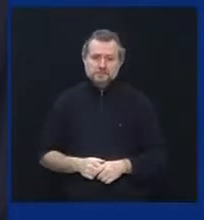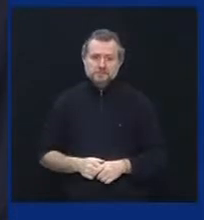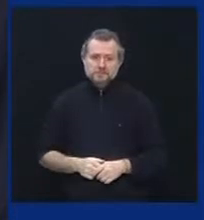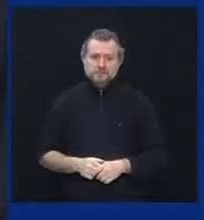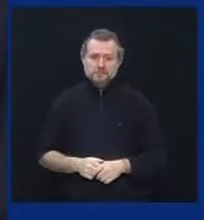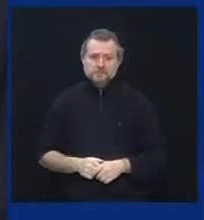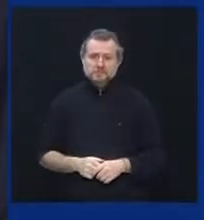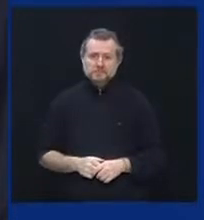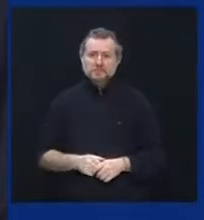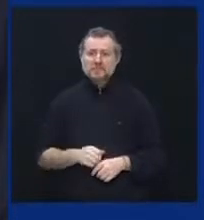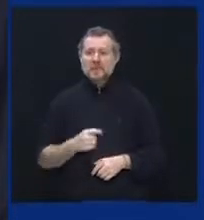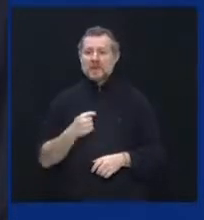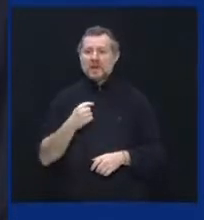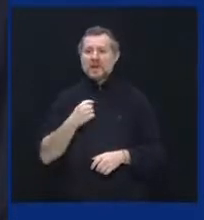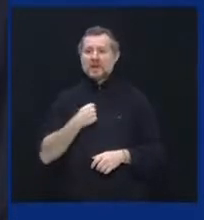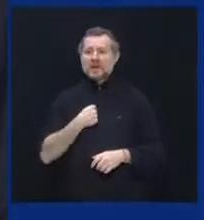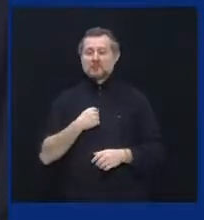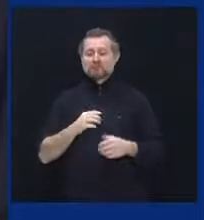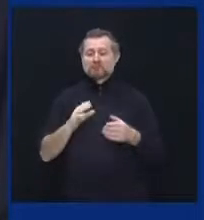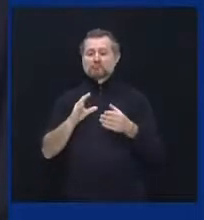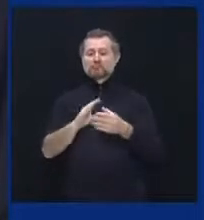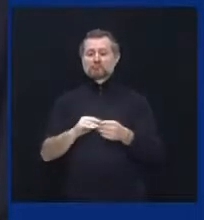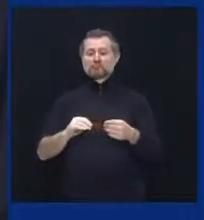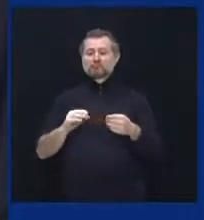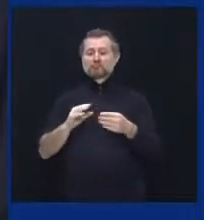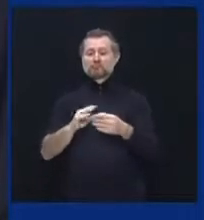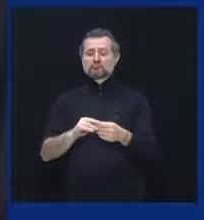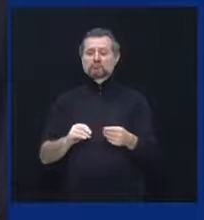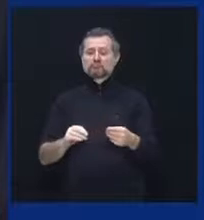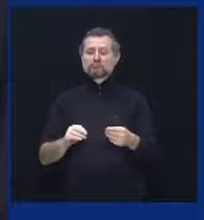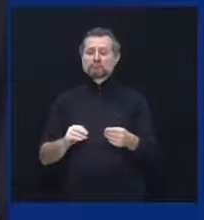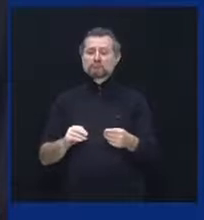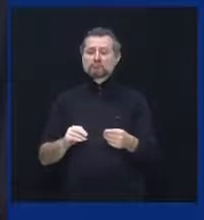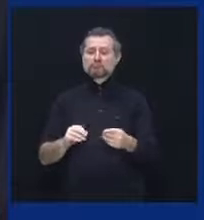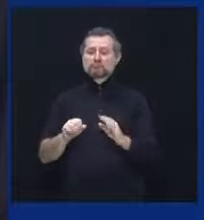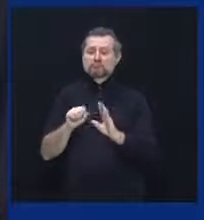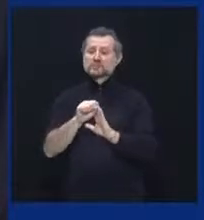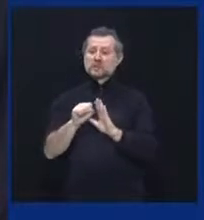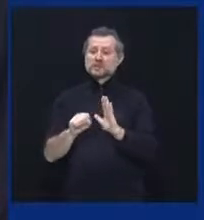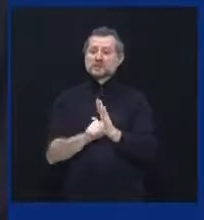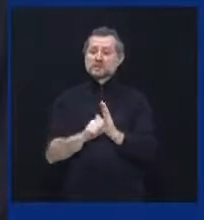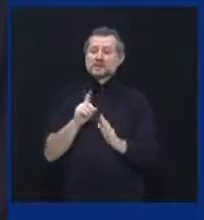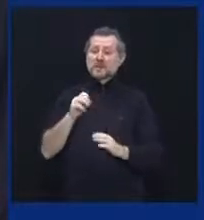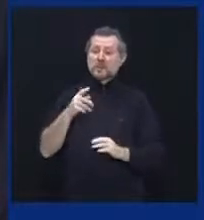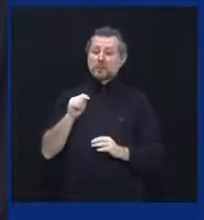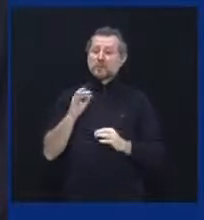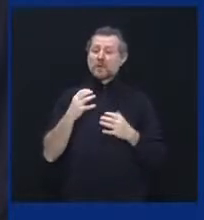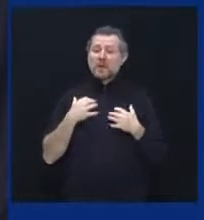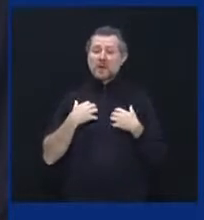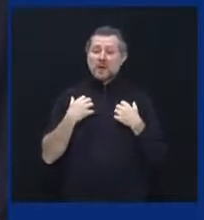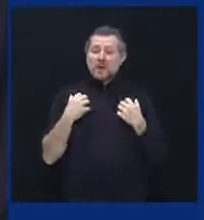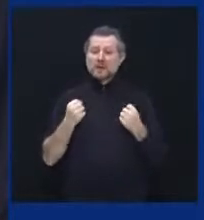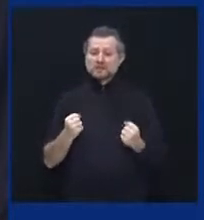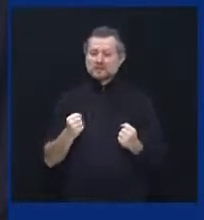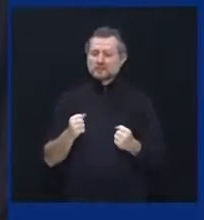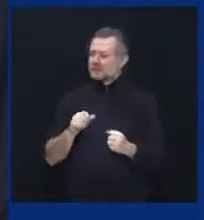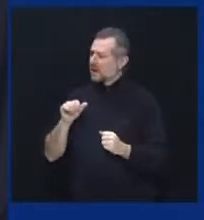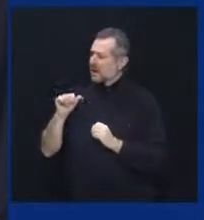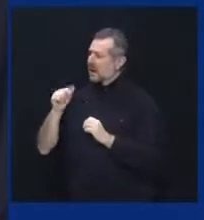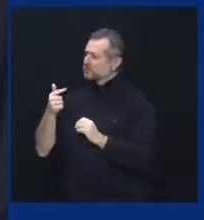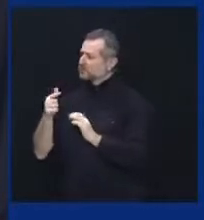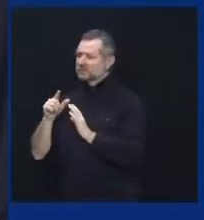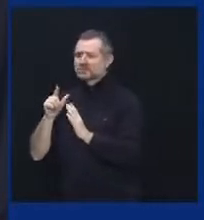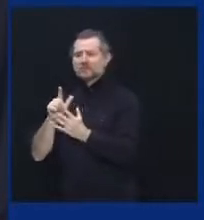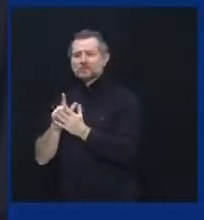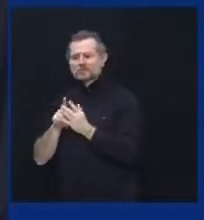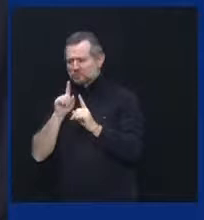When I say the State Department of Health, as the report said, the State